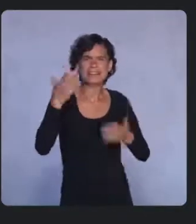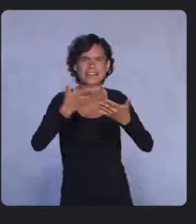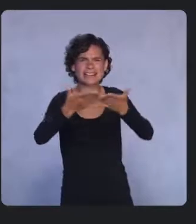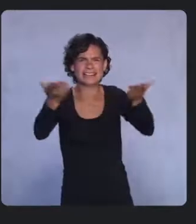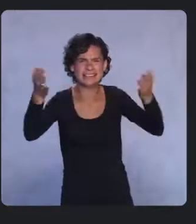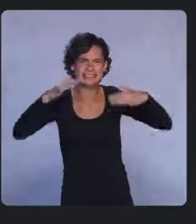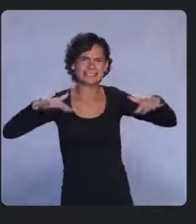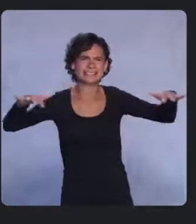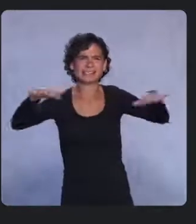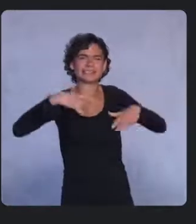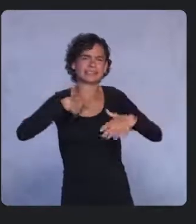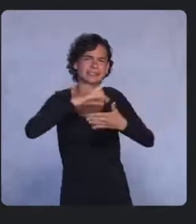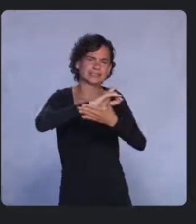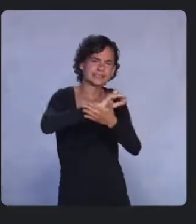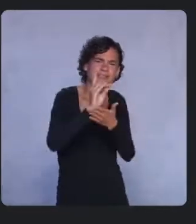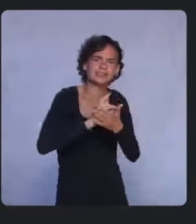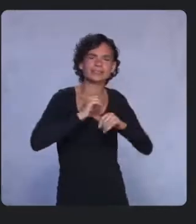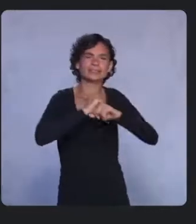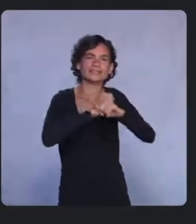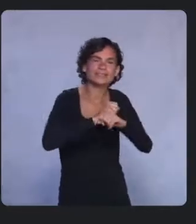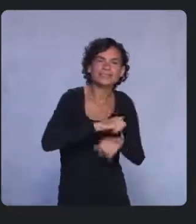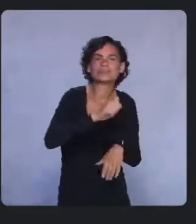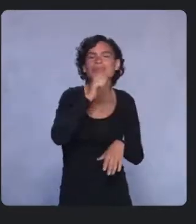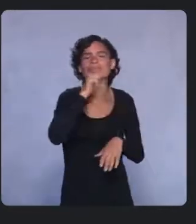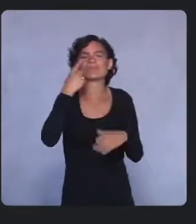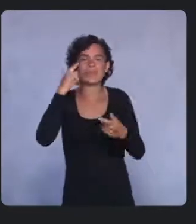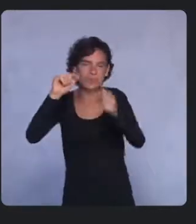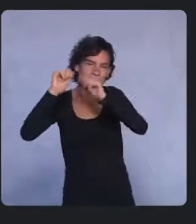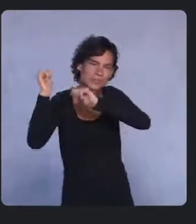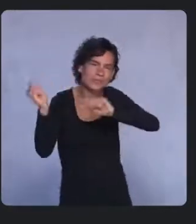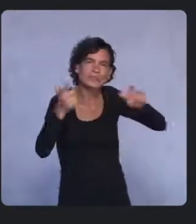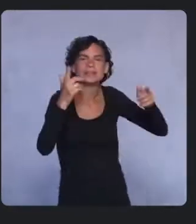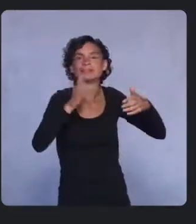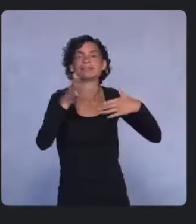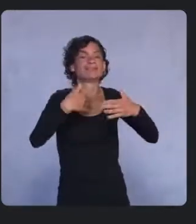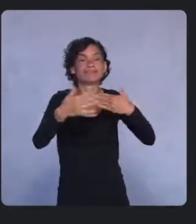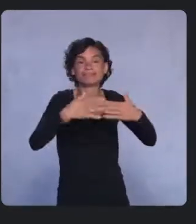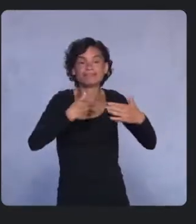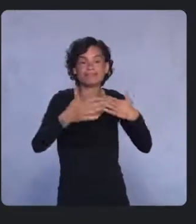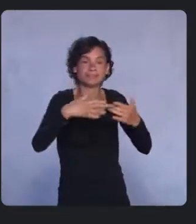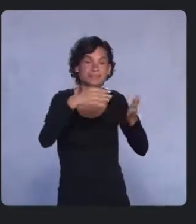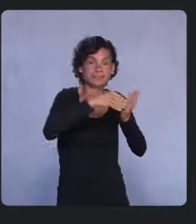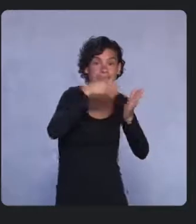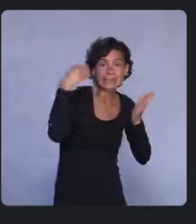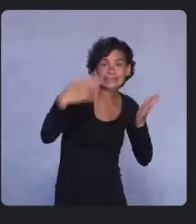security and privacy for everyone, no matter how expensive their device is.